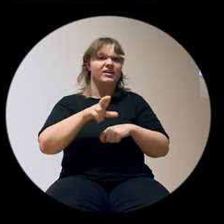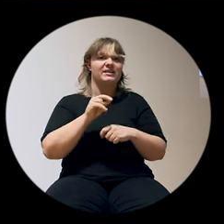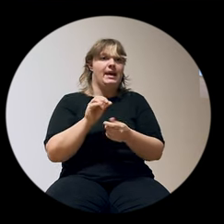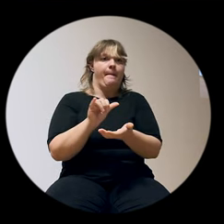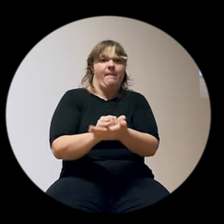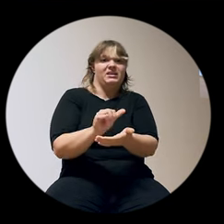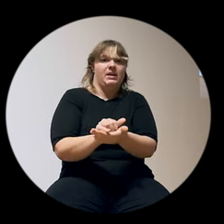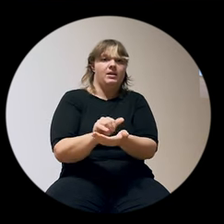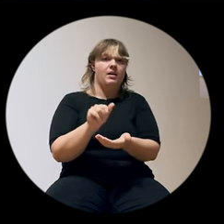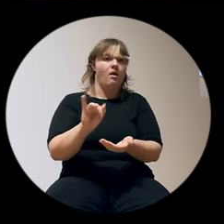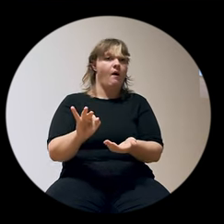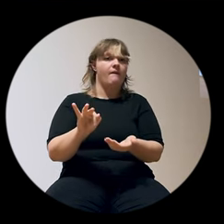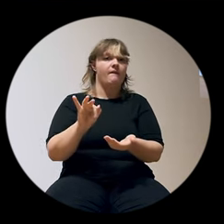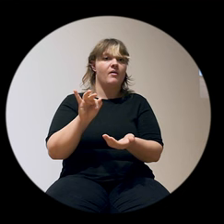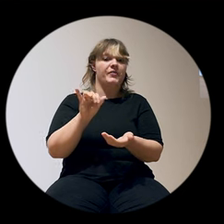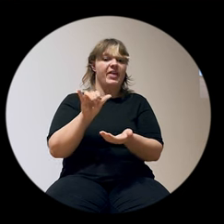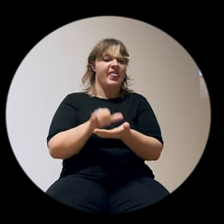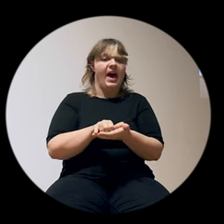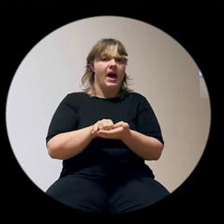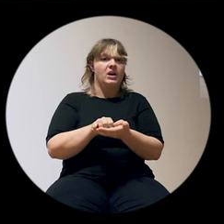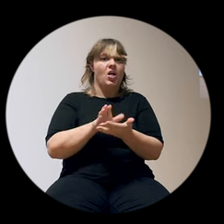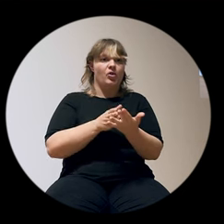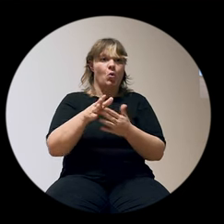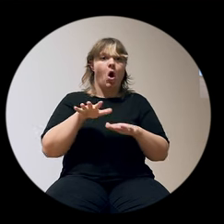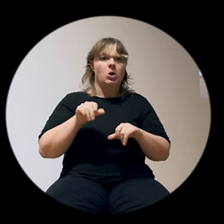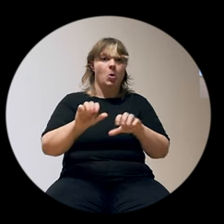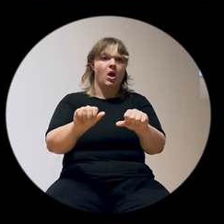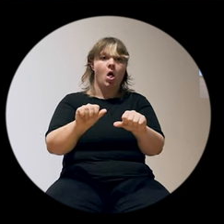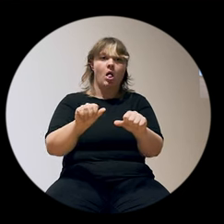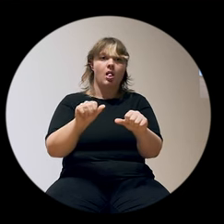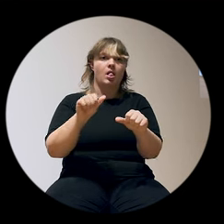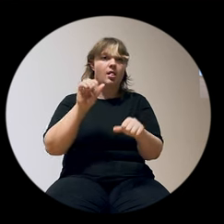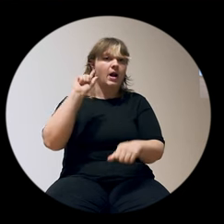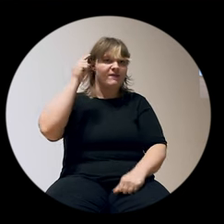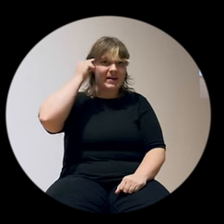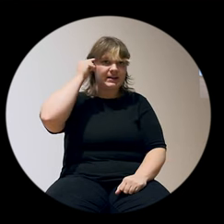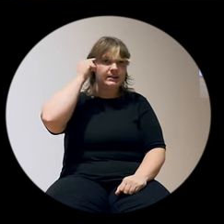impossibility of that through colonial governments